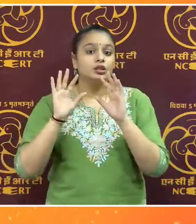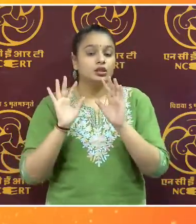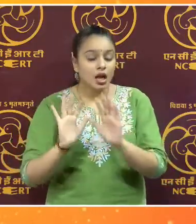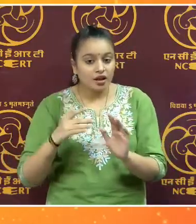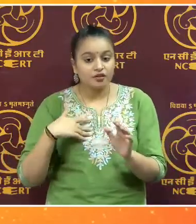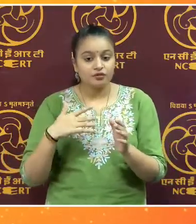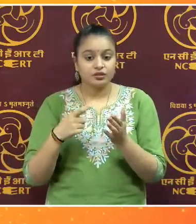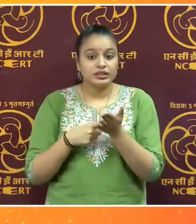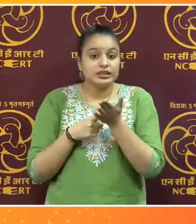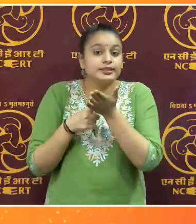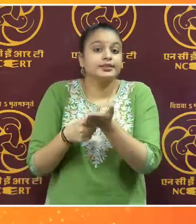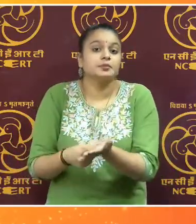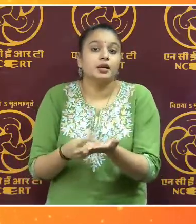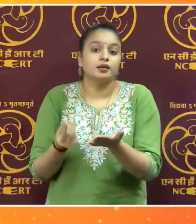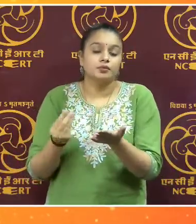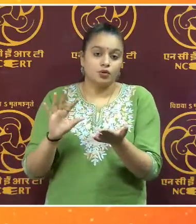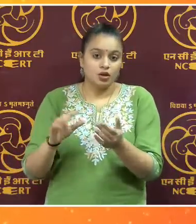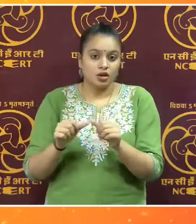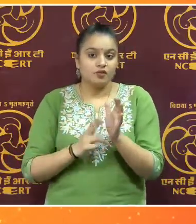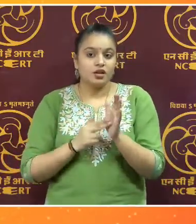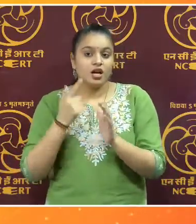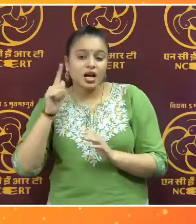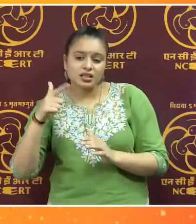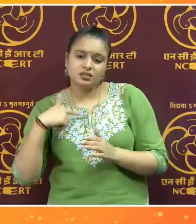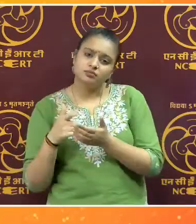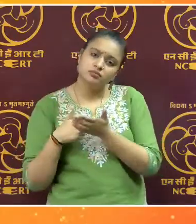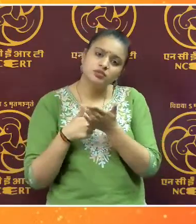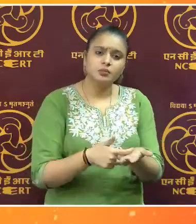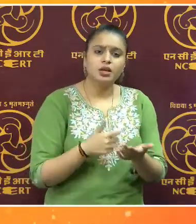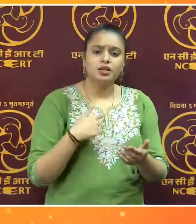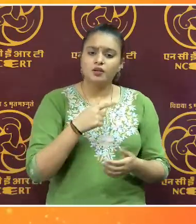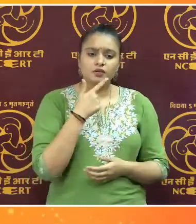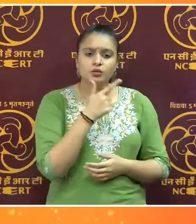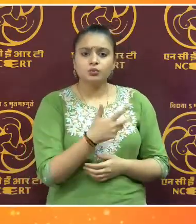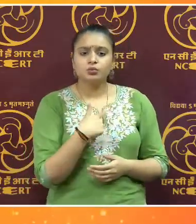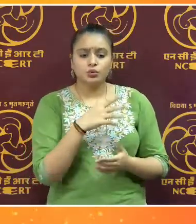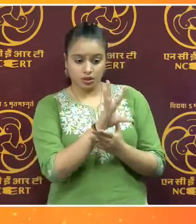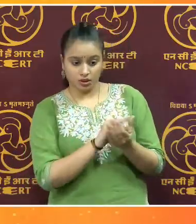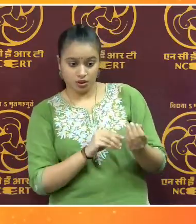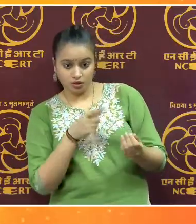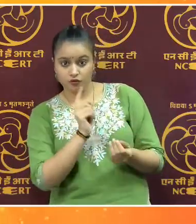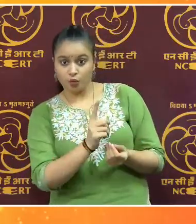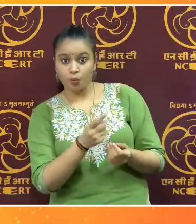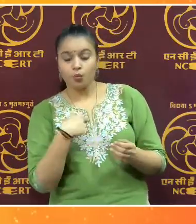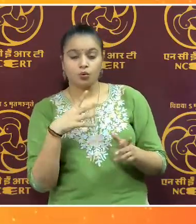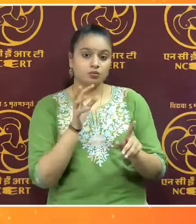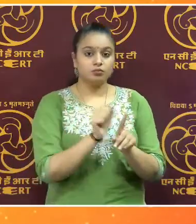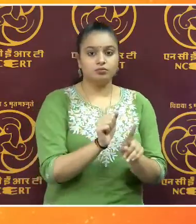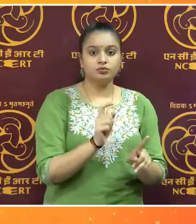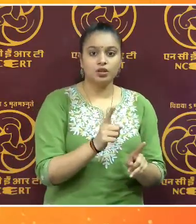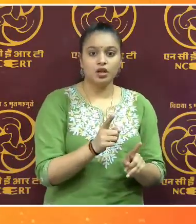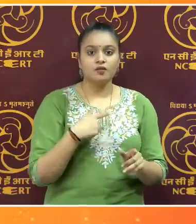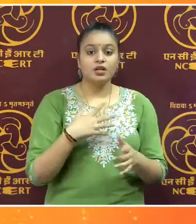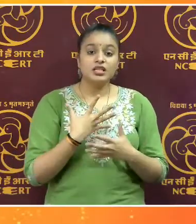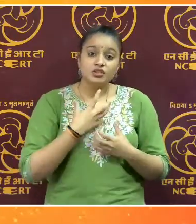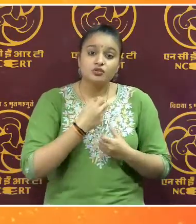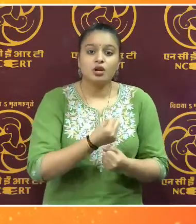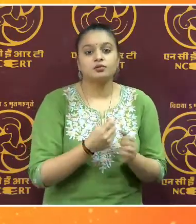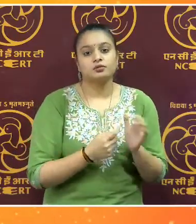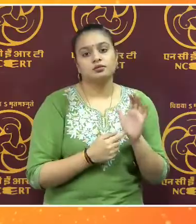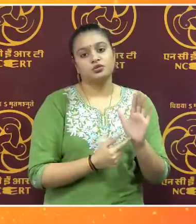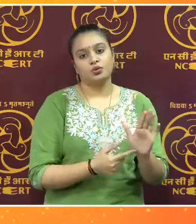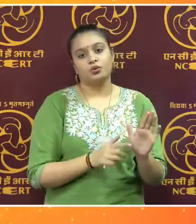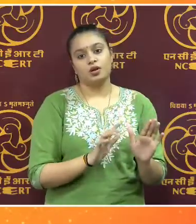be respectful. Anil has been so respectful. He never told him that you are a thief or I suspect you. He showed a lot of trust, and that